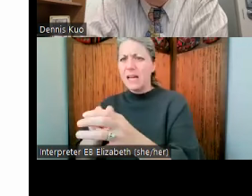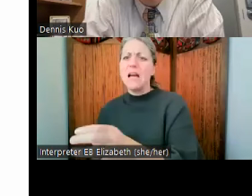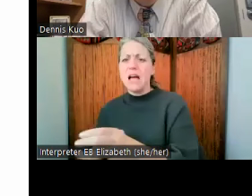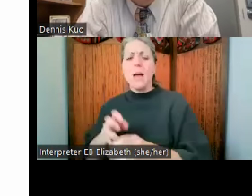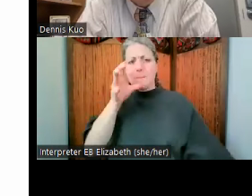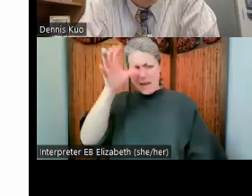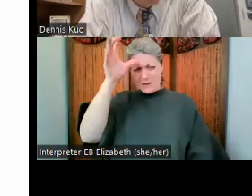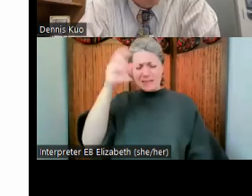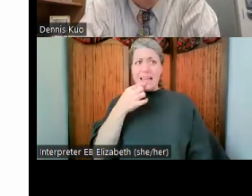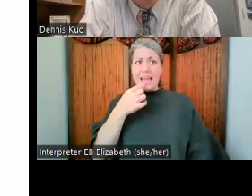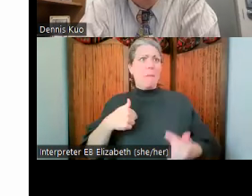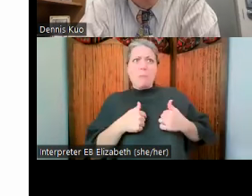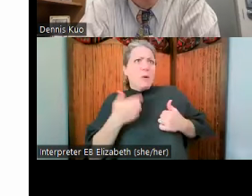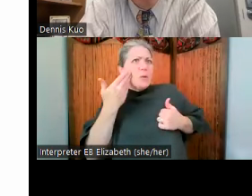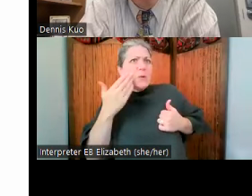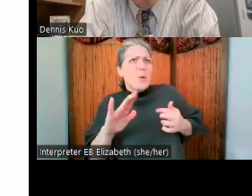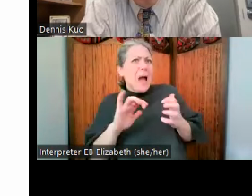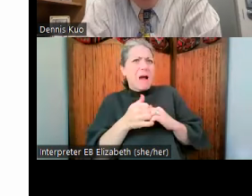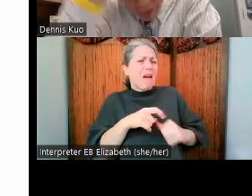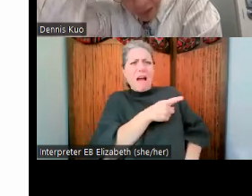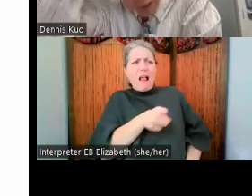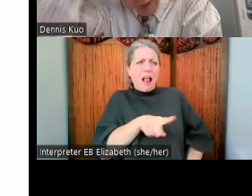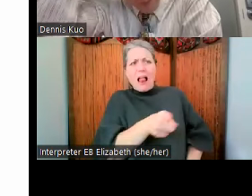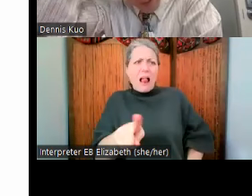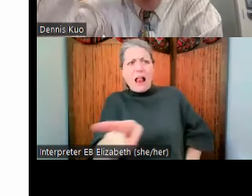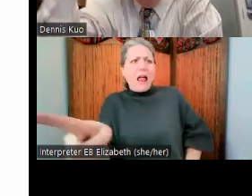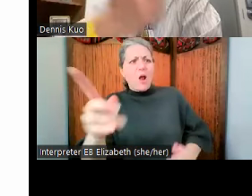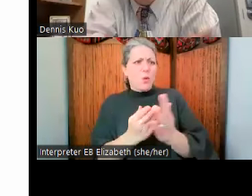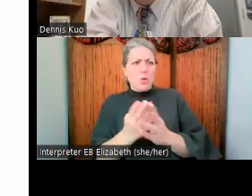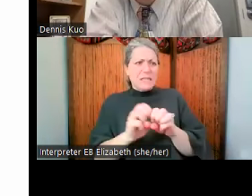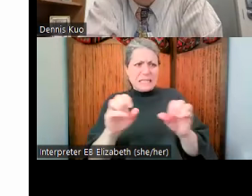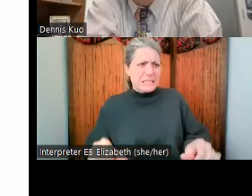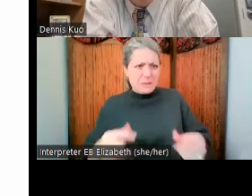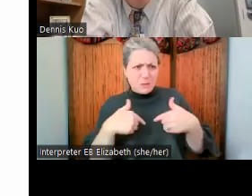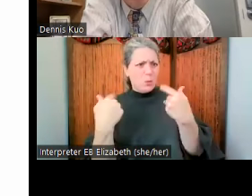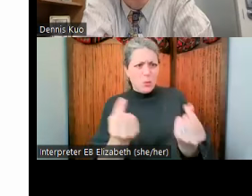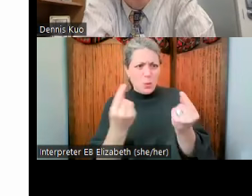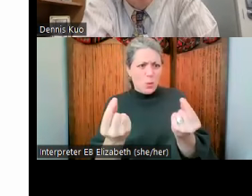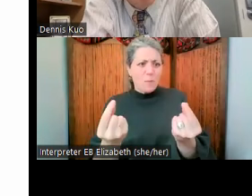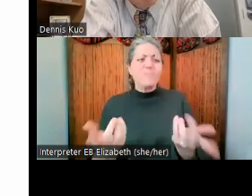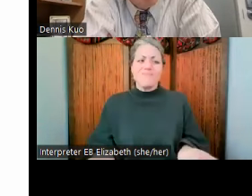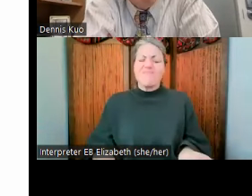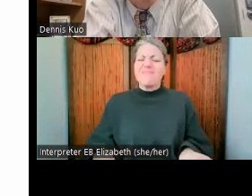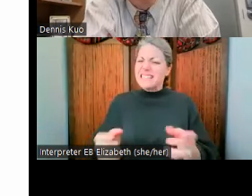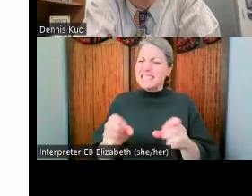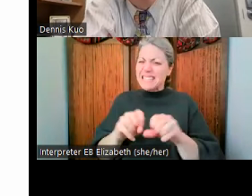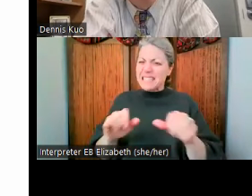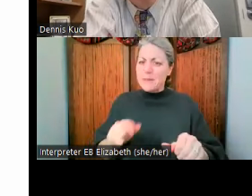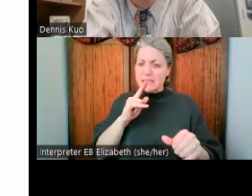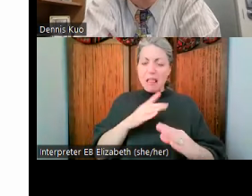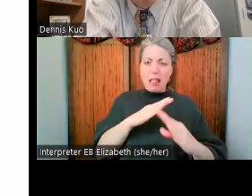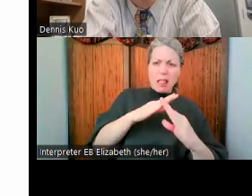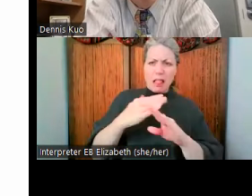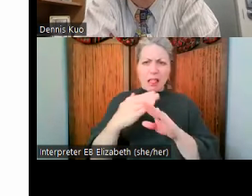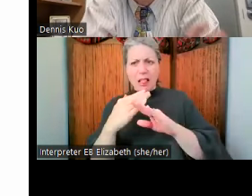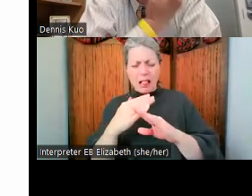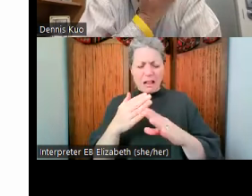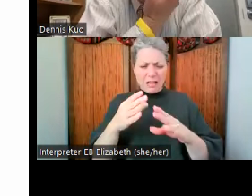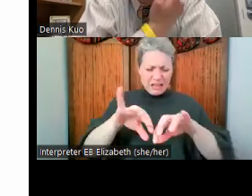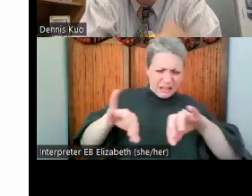get through the system in a predictable way. The system is widely acknowledged to be fragmented. It's not predictable, and